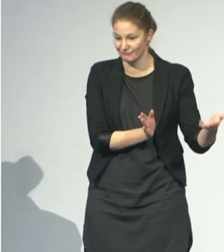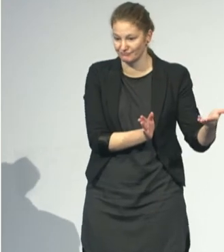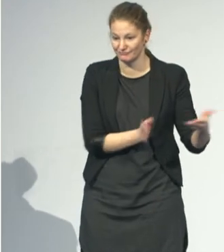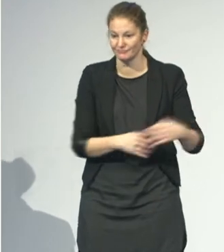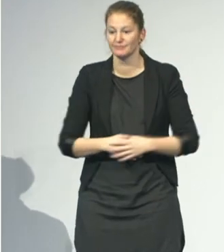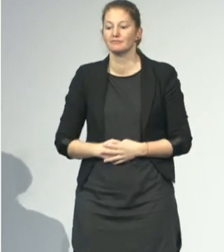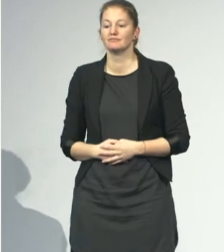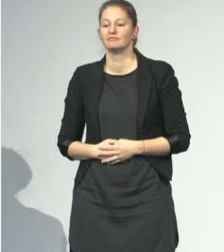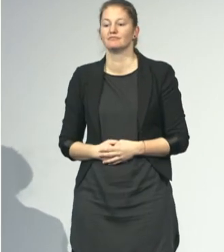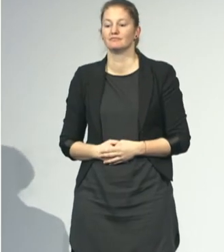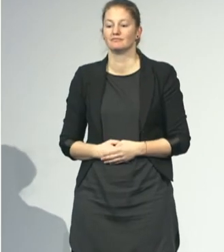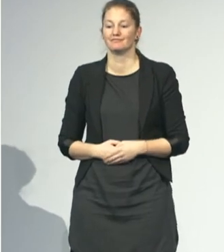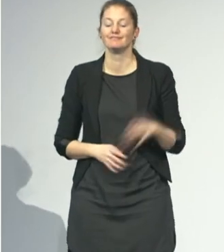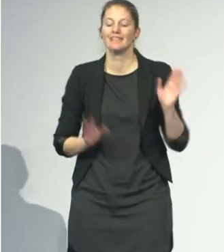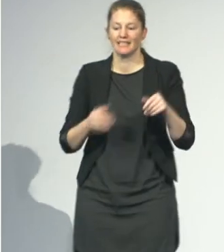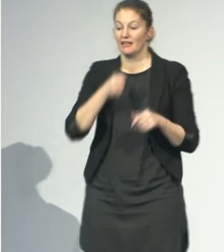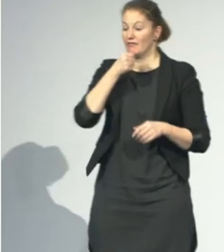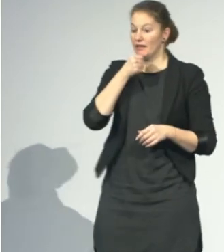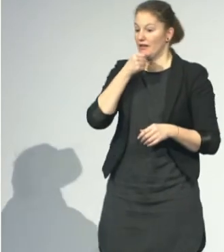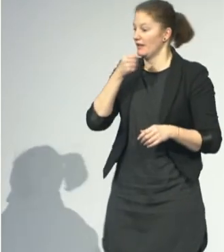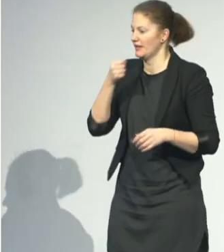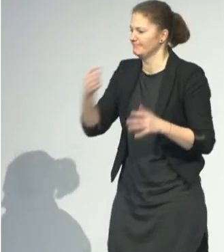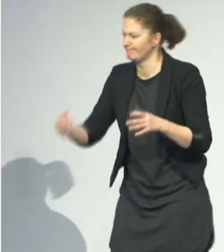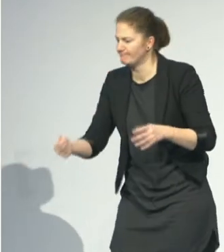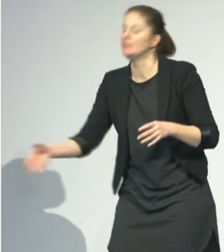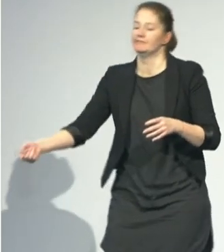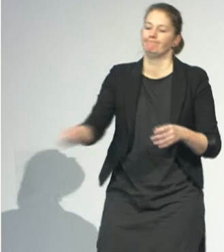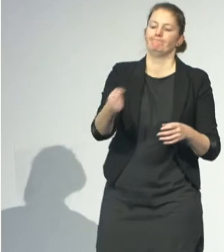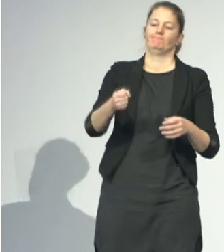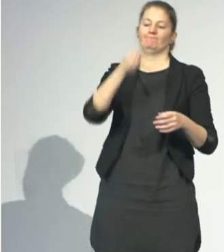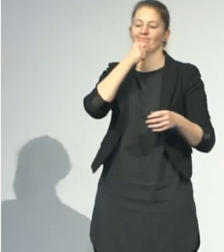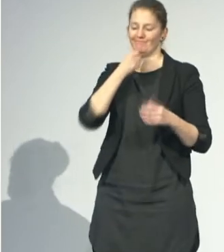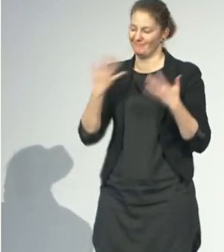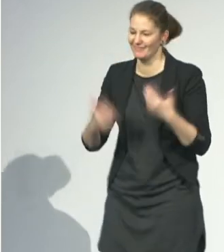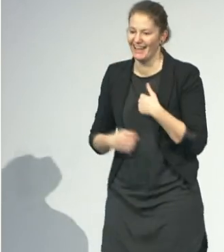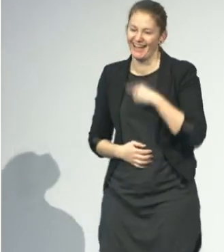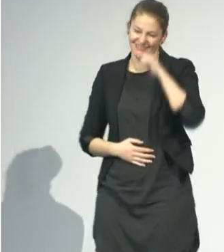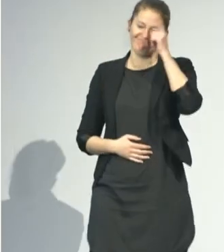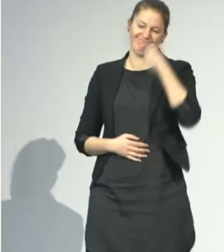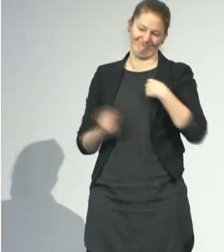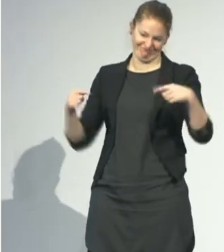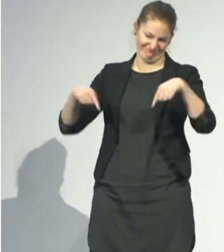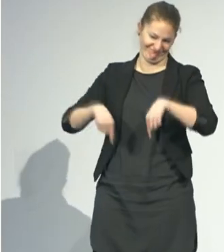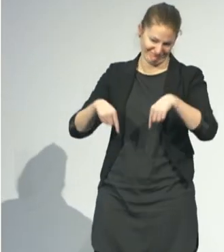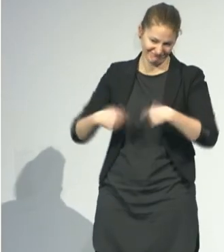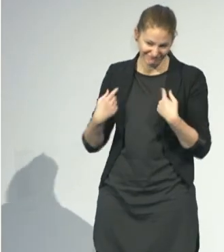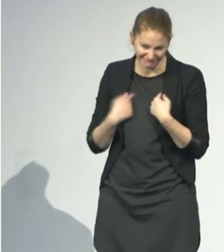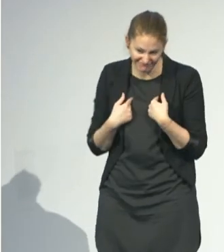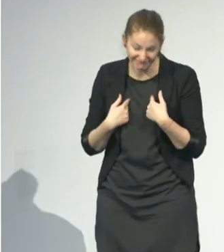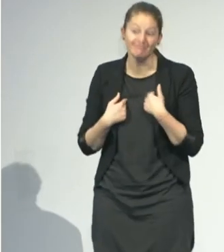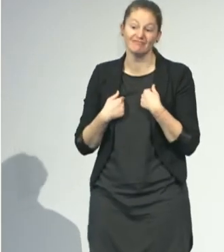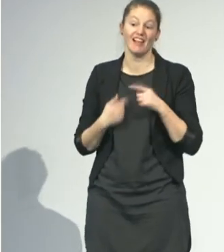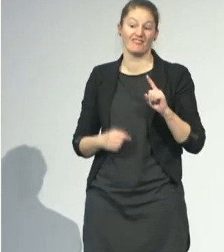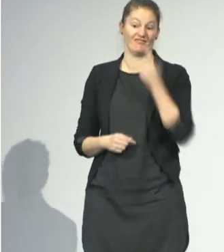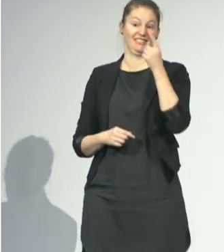Hello, I'm very proud to be here. Very proud. That's the first time I will speak here without reading. I will